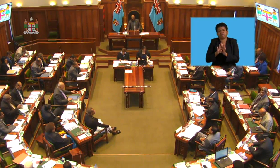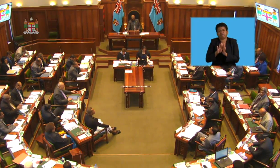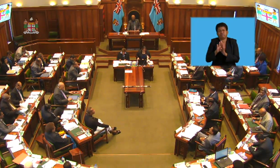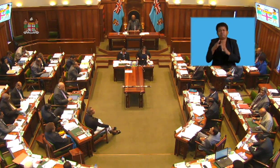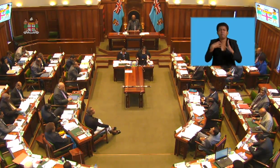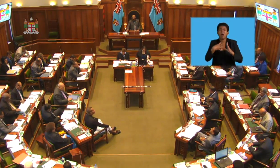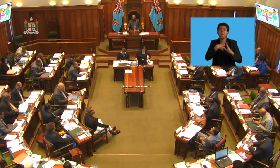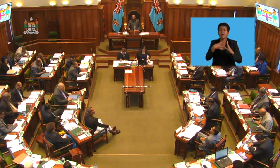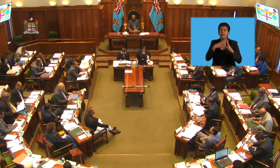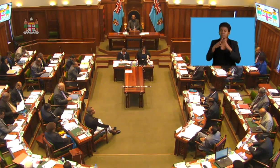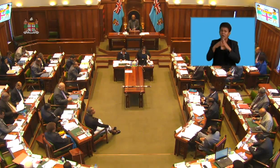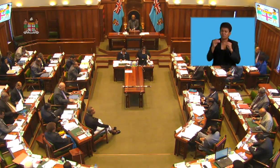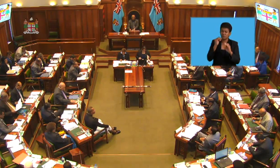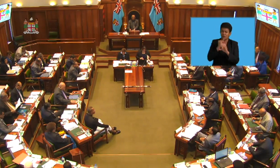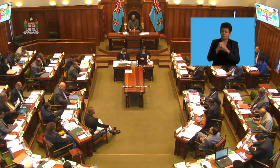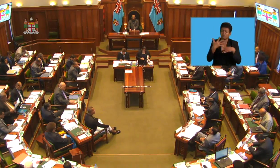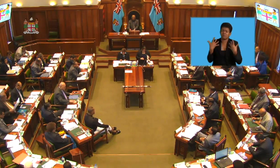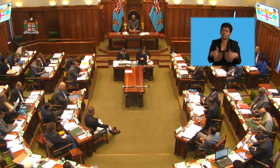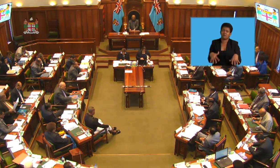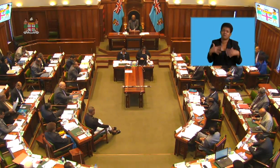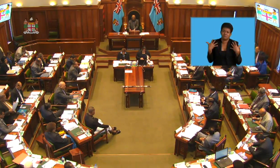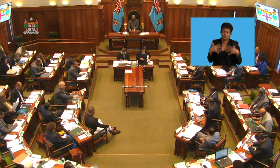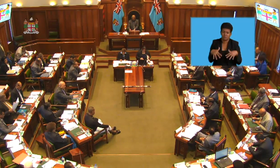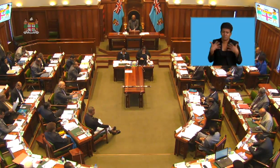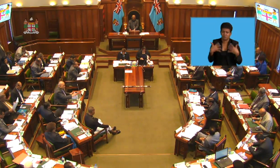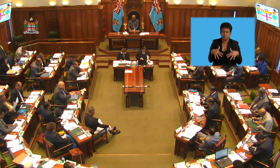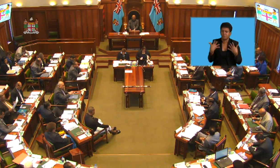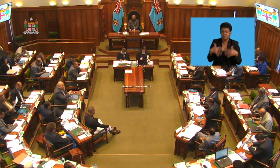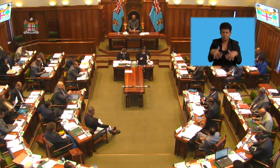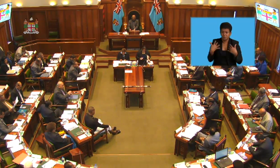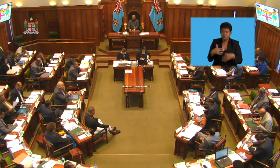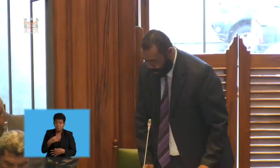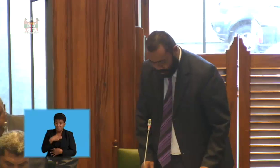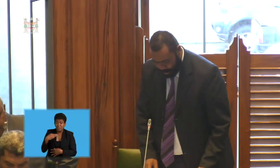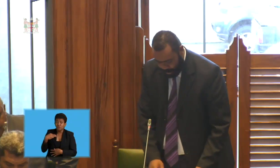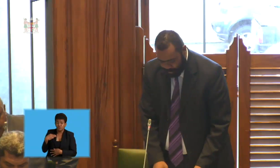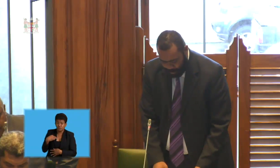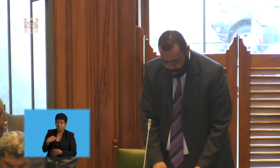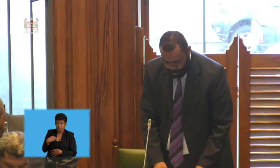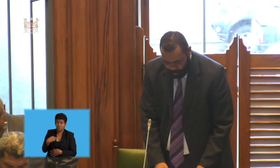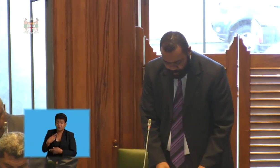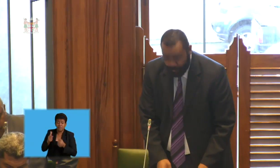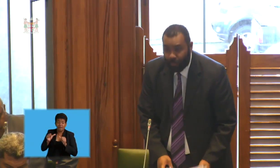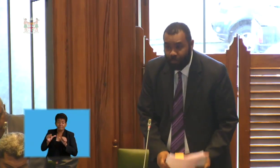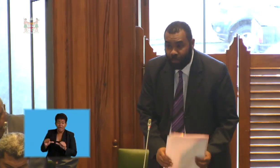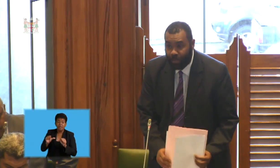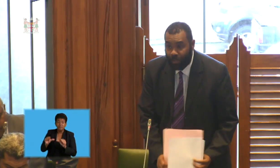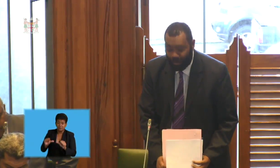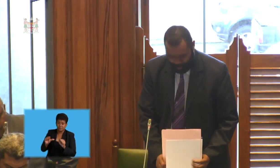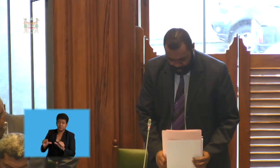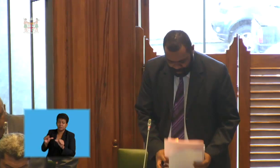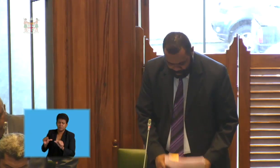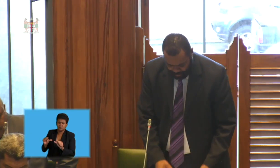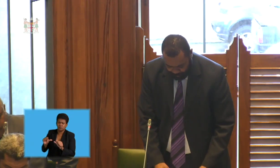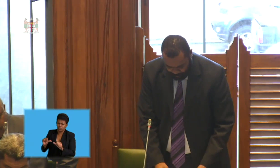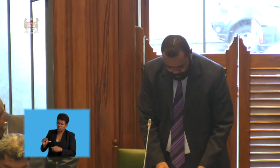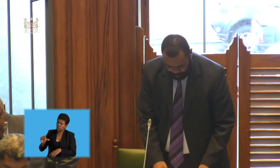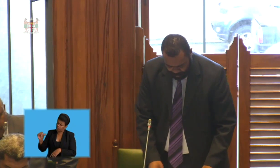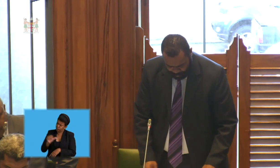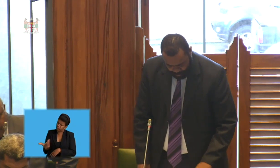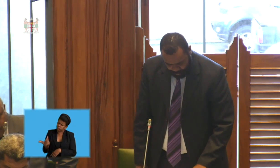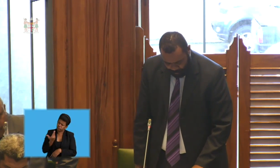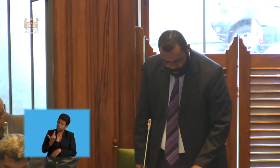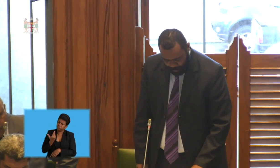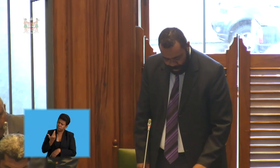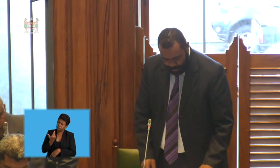the Minister for Defense, probably this particular statement, probably should have come from the Minister for